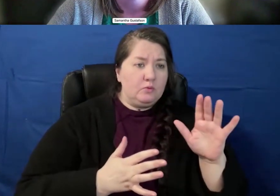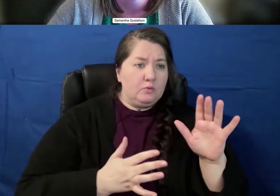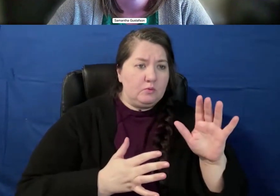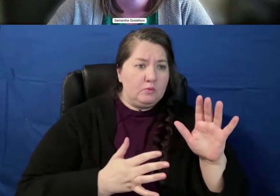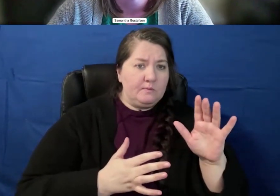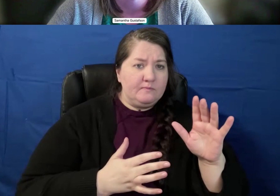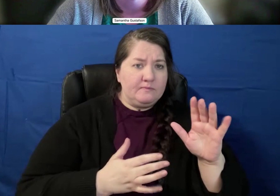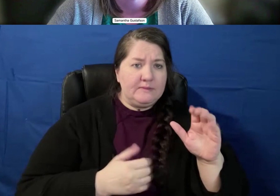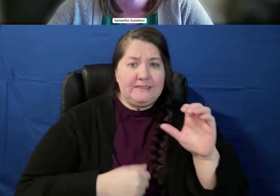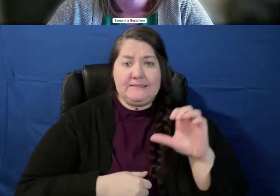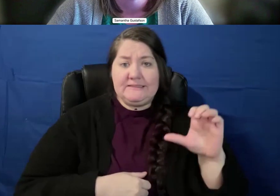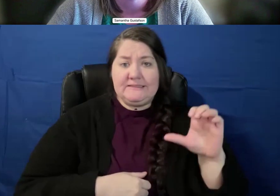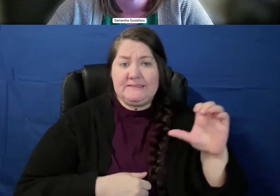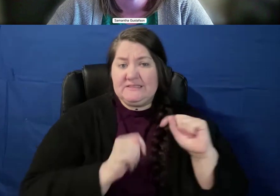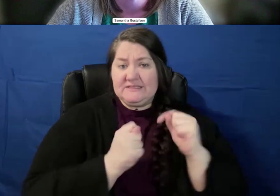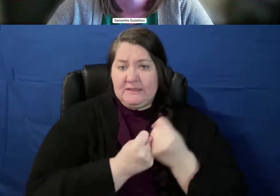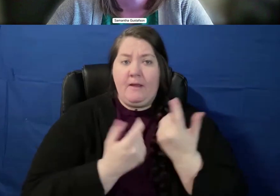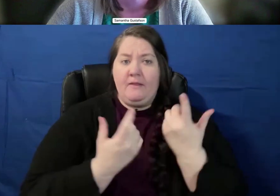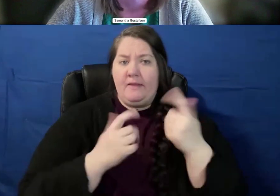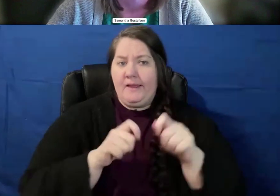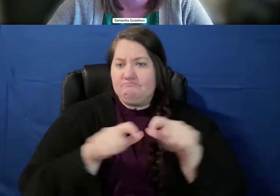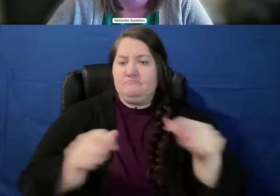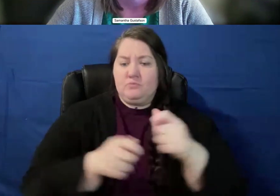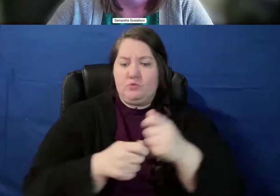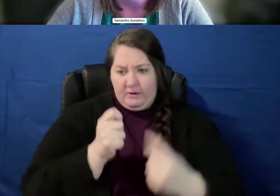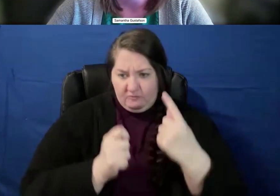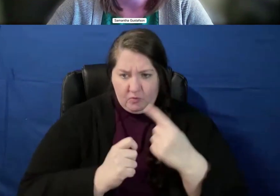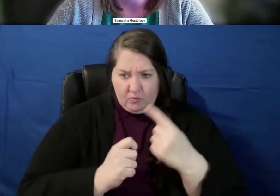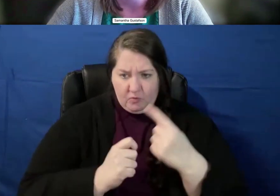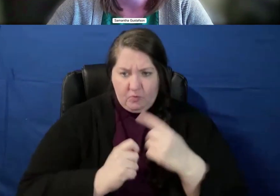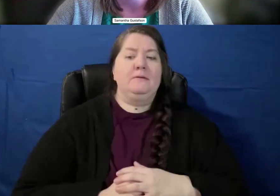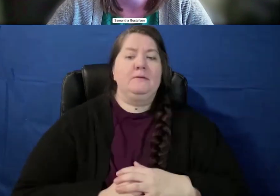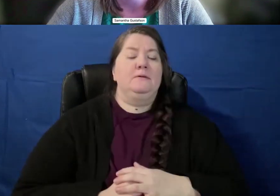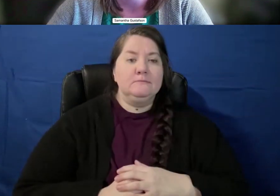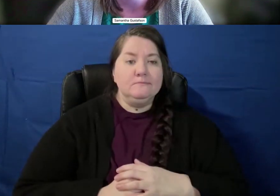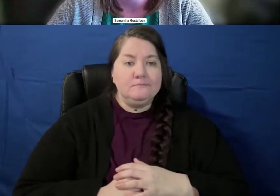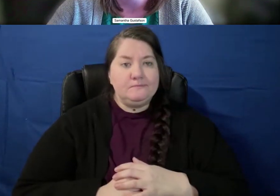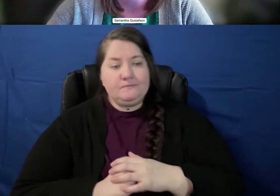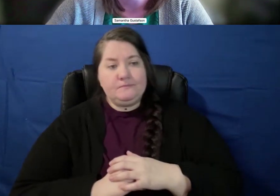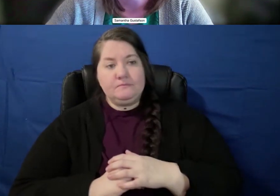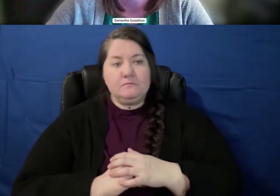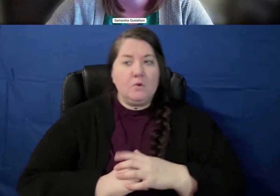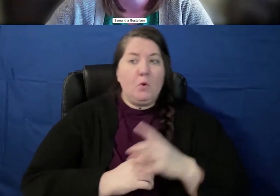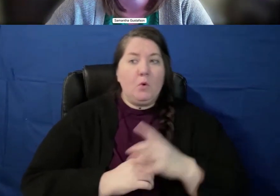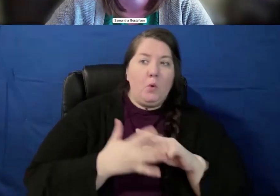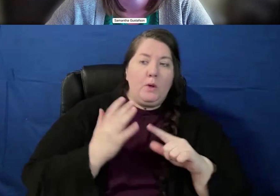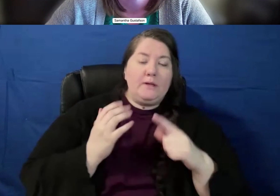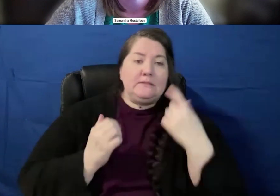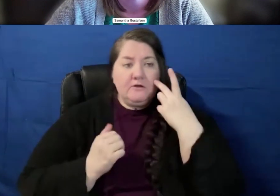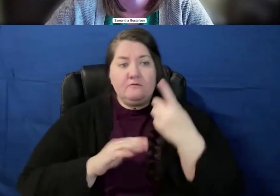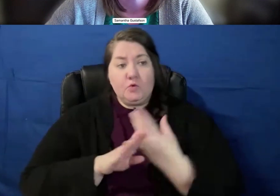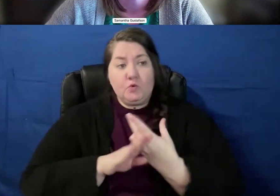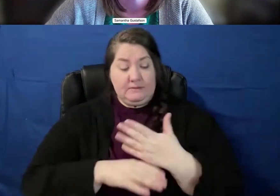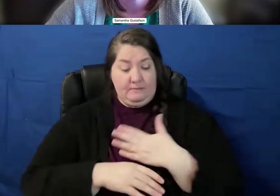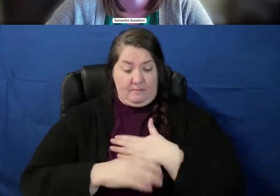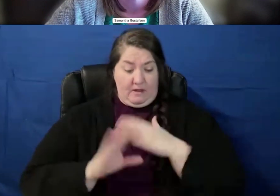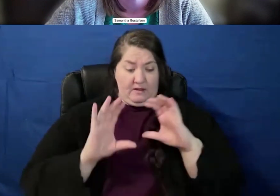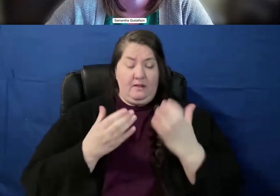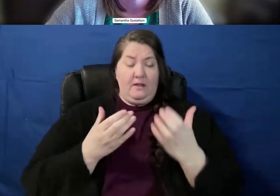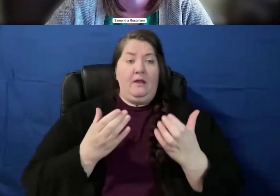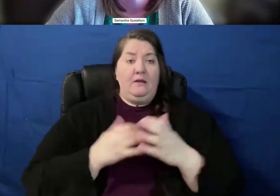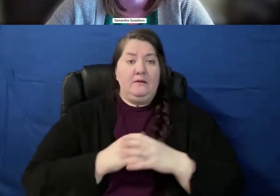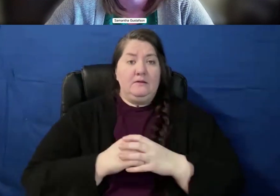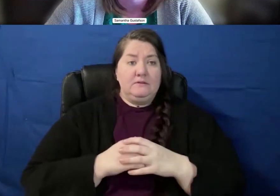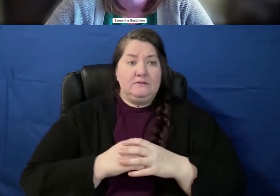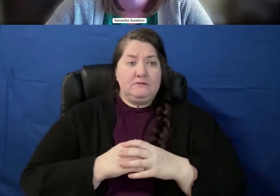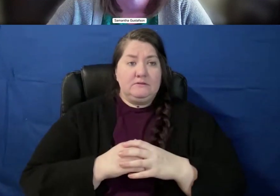the CCC team and they can push them out to everybody. Um, the ones that I've used in my class,